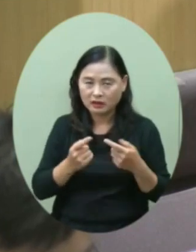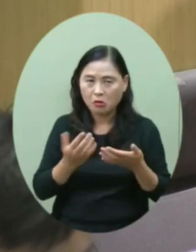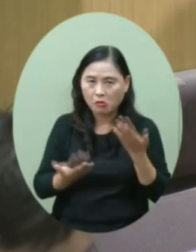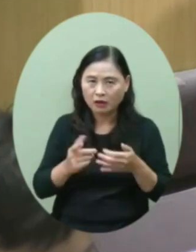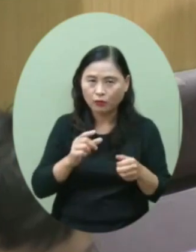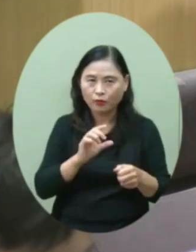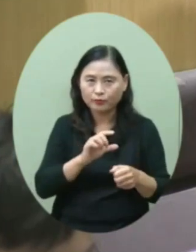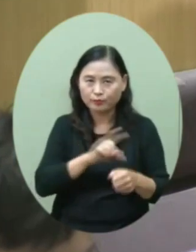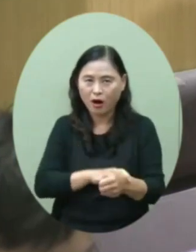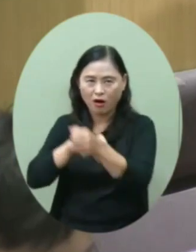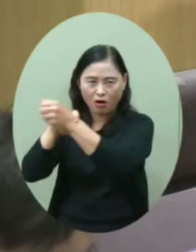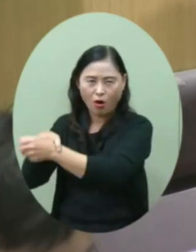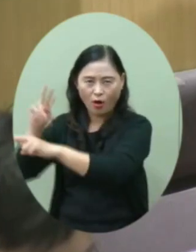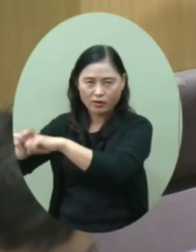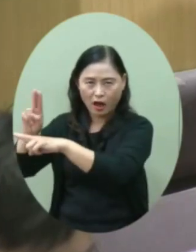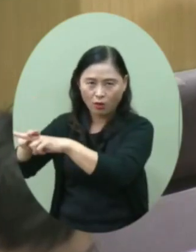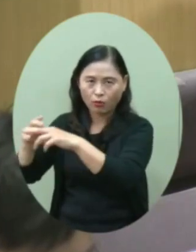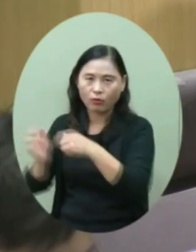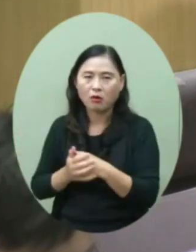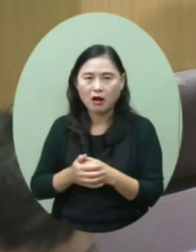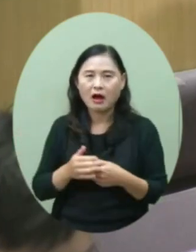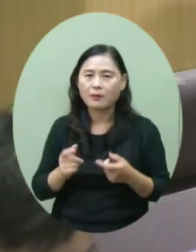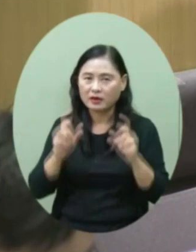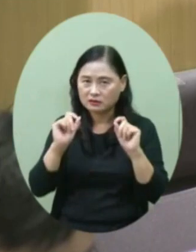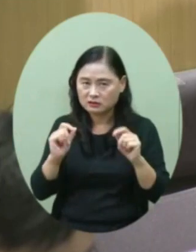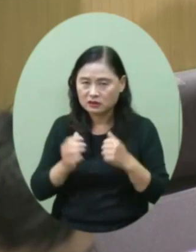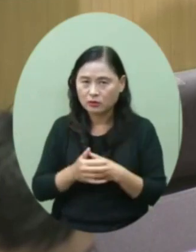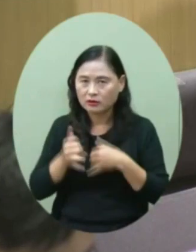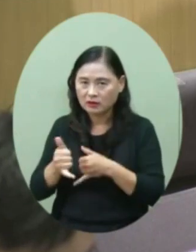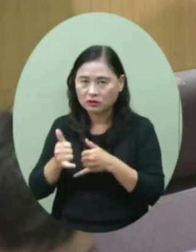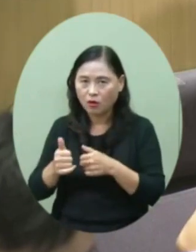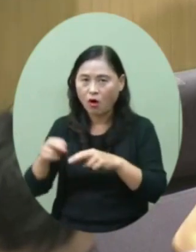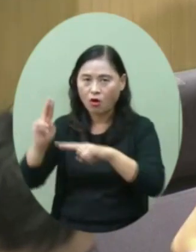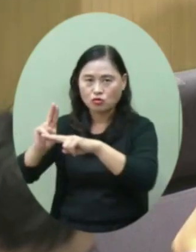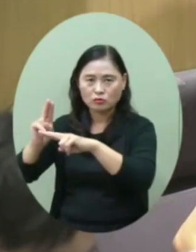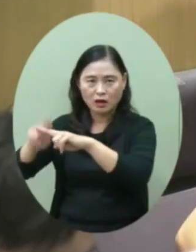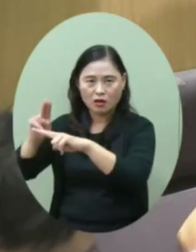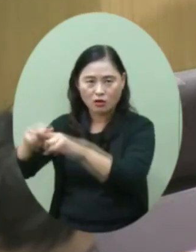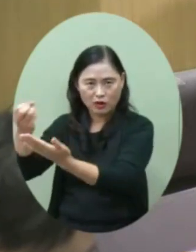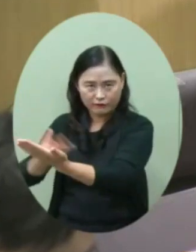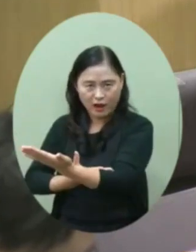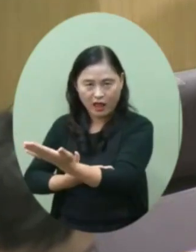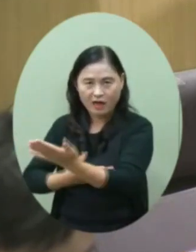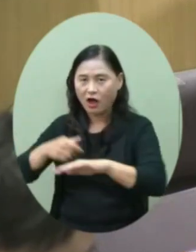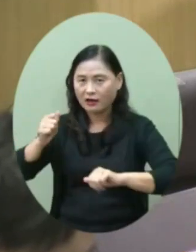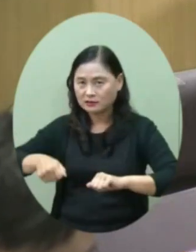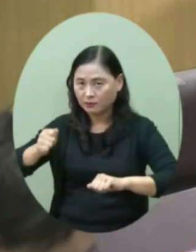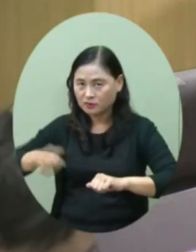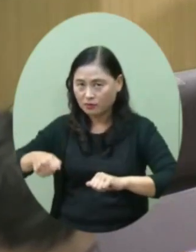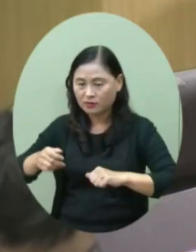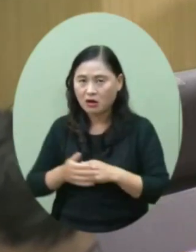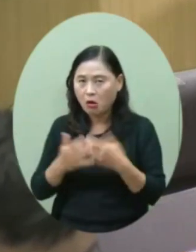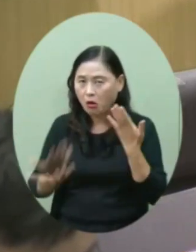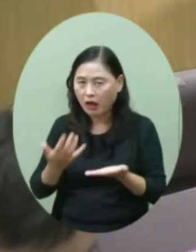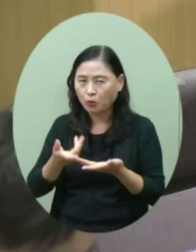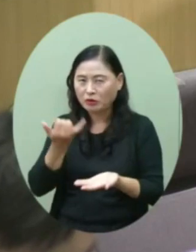will then be tried by the Chinese law and might reach death penalty? And my last question for Mr. Lee. So